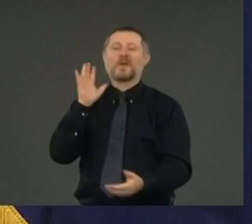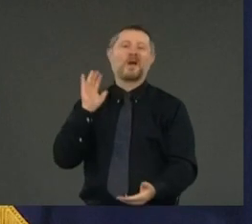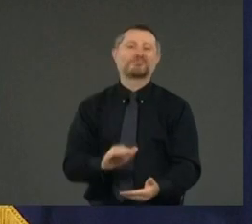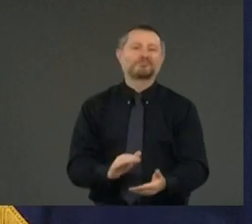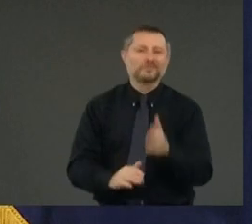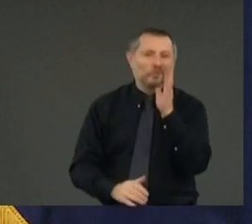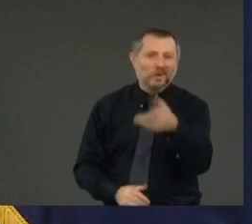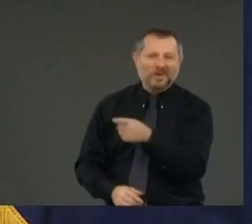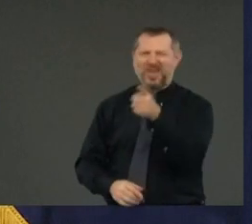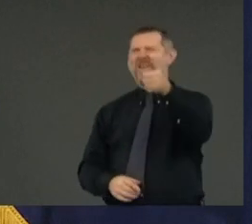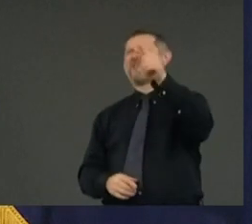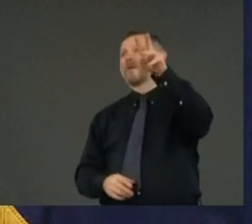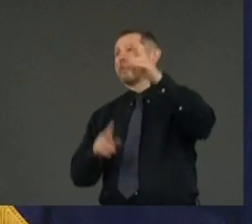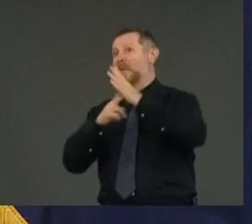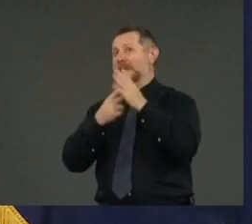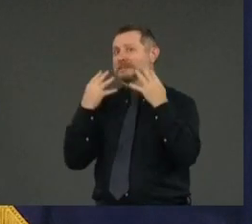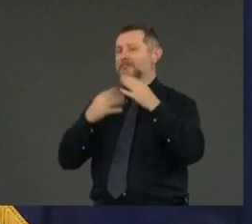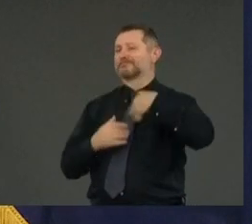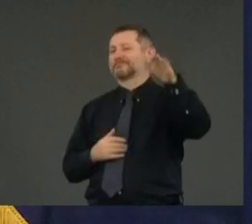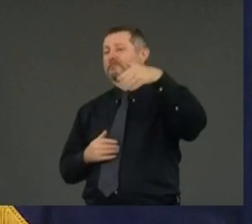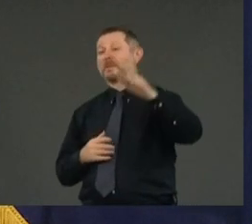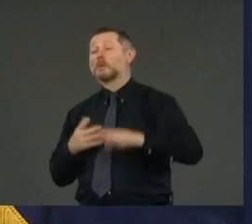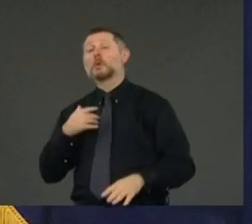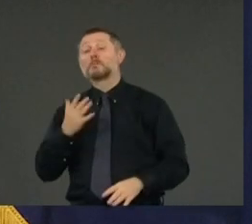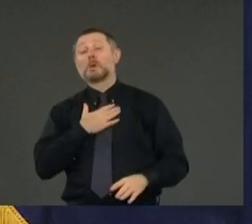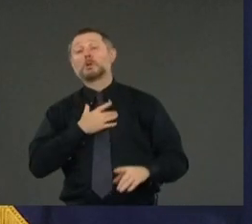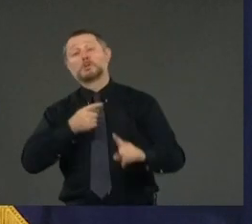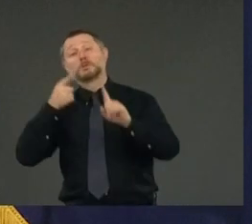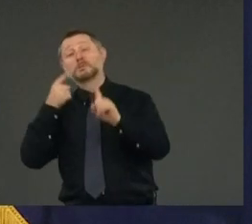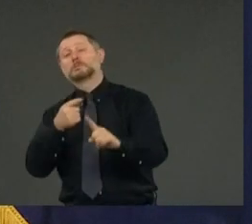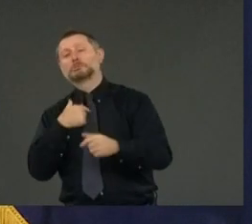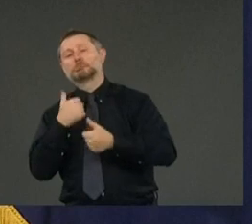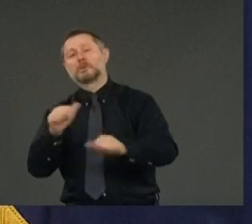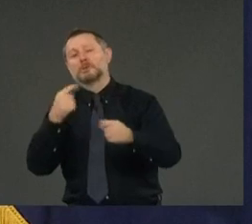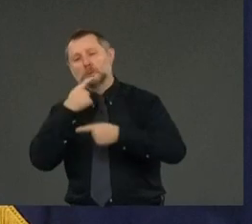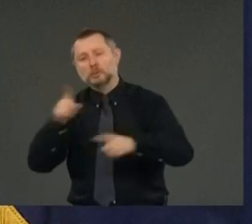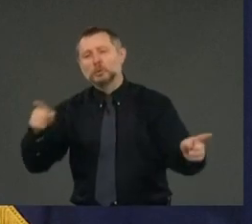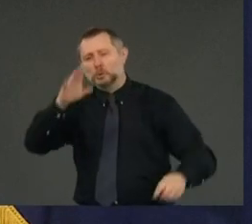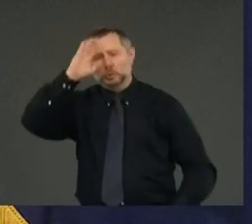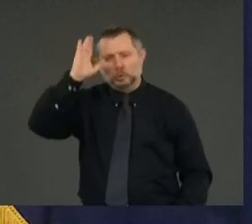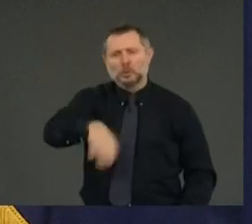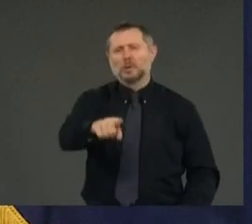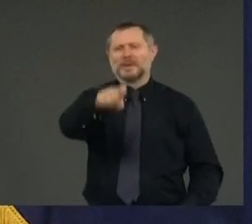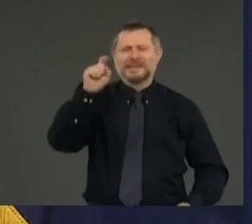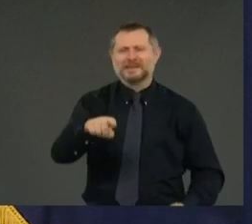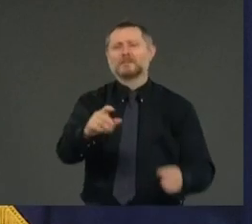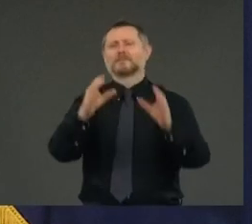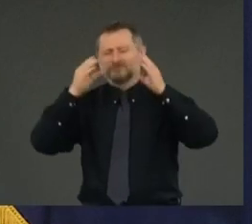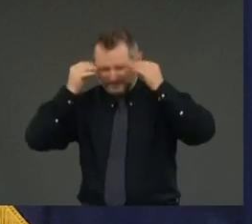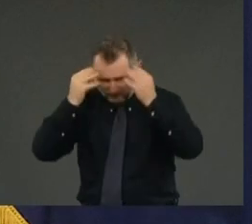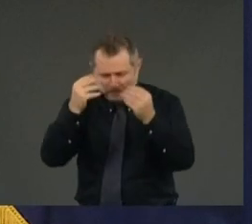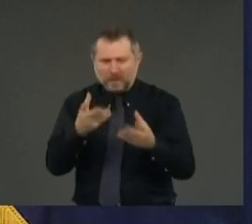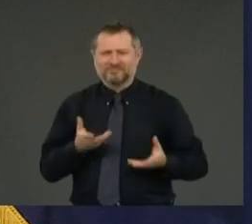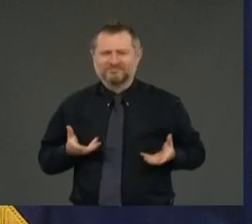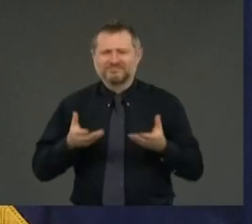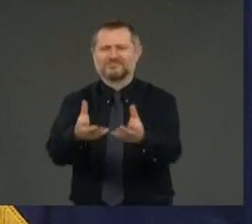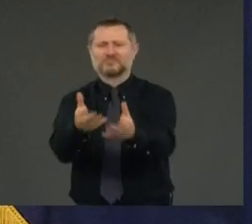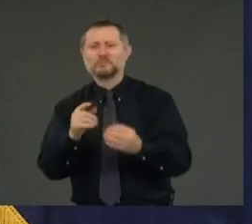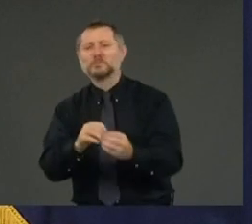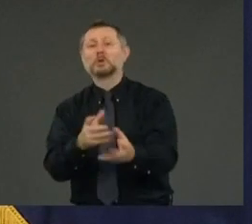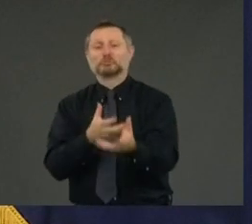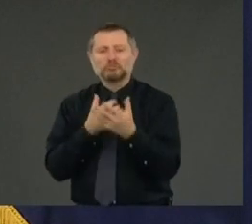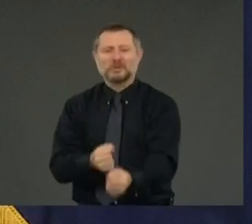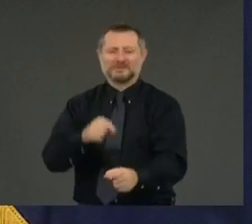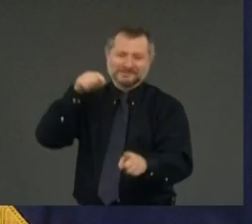people, I know you need information, and I know you want to be able to trust the information. And I know you don't really trust